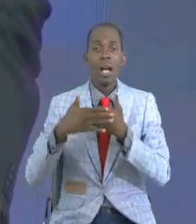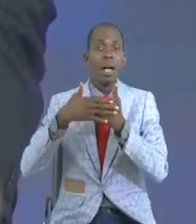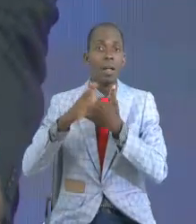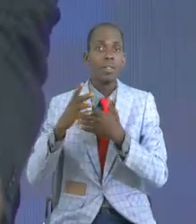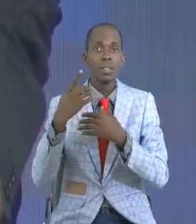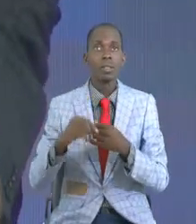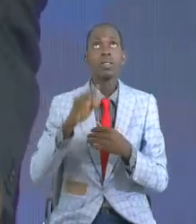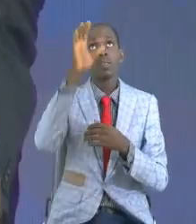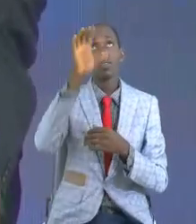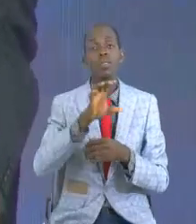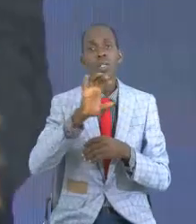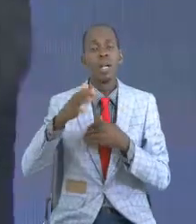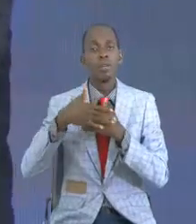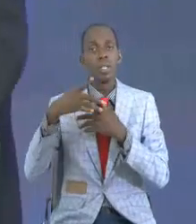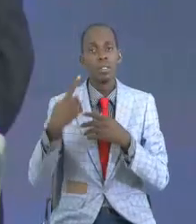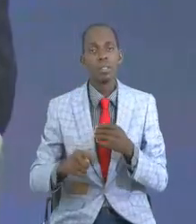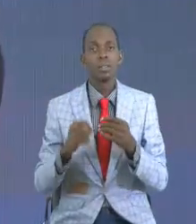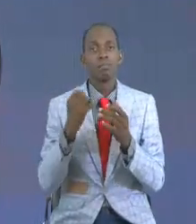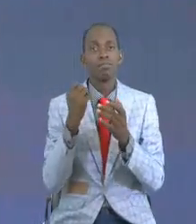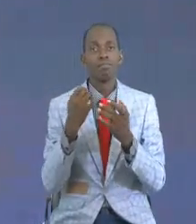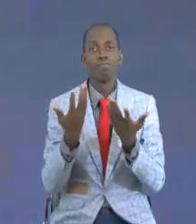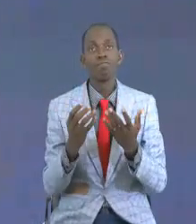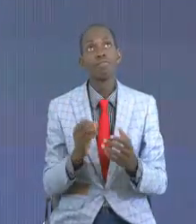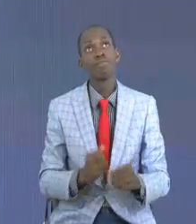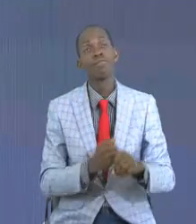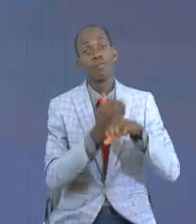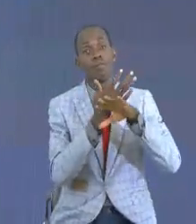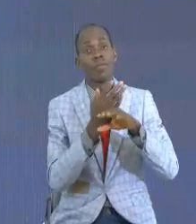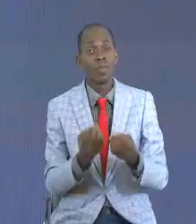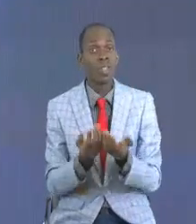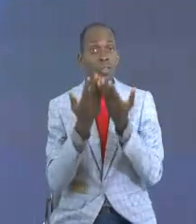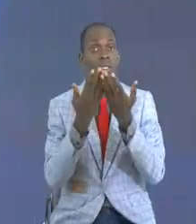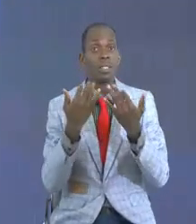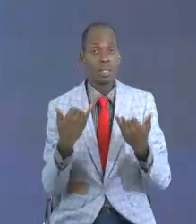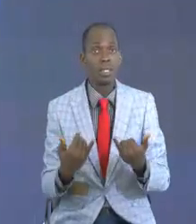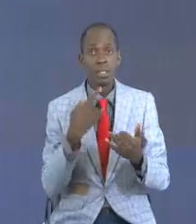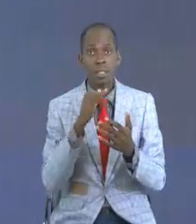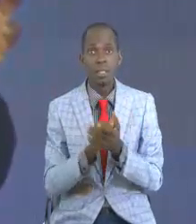the sacrifice that he had effected, it says, now as